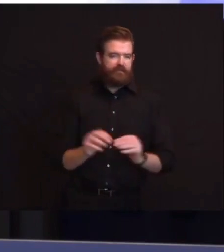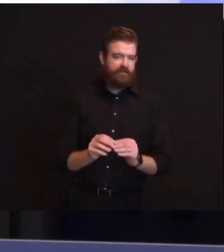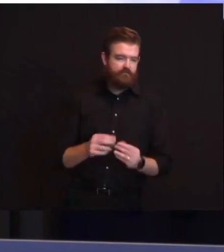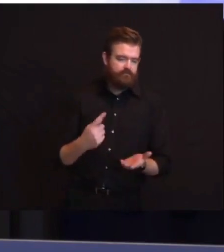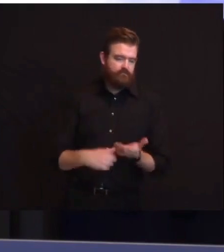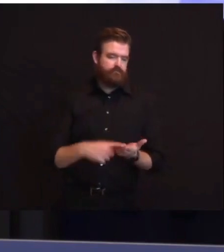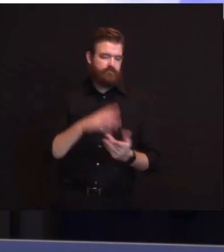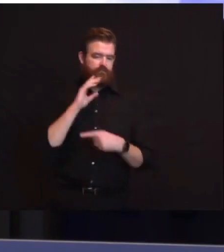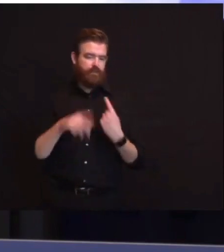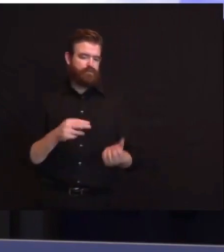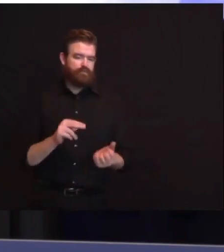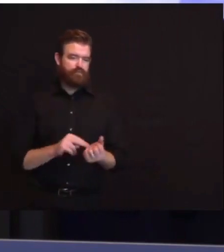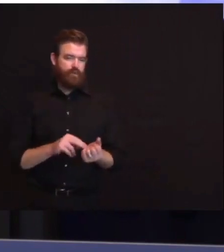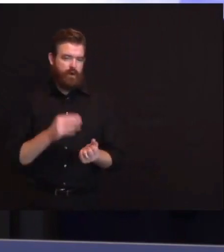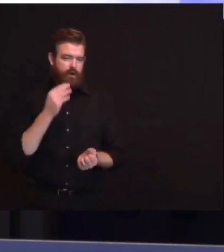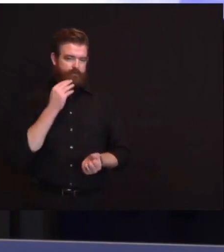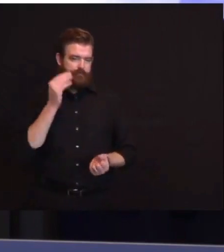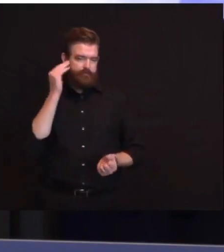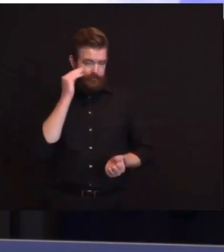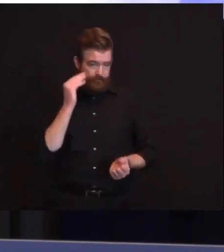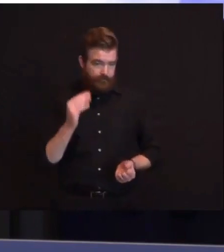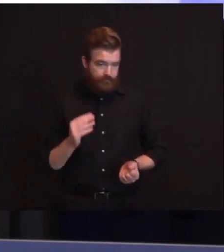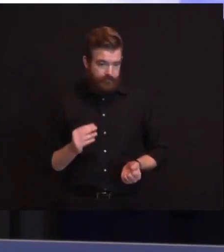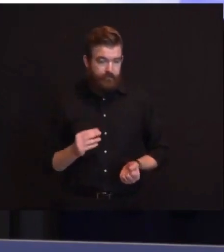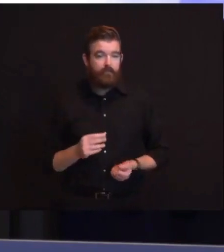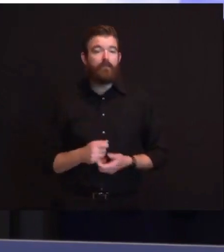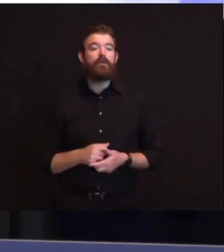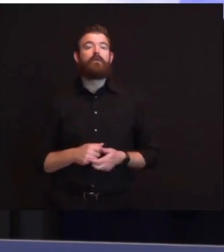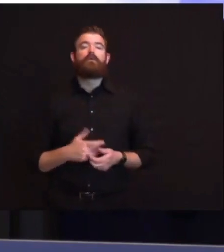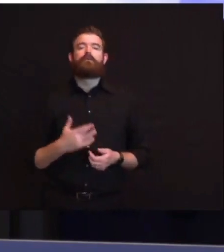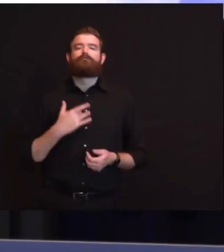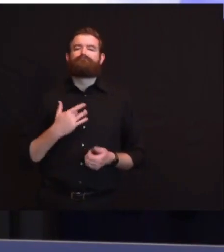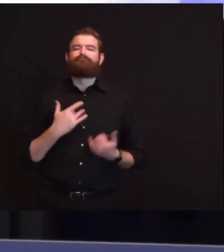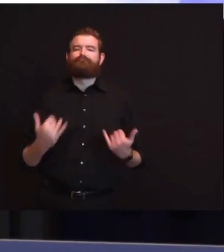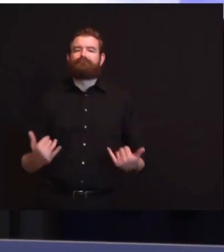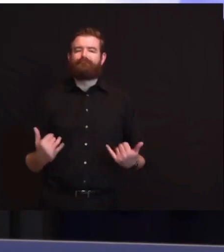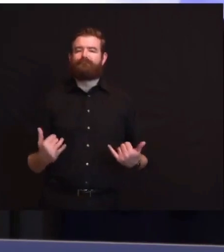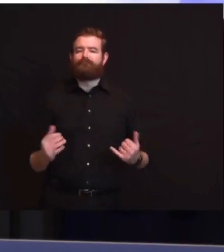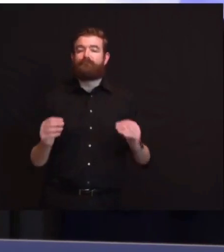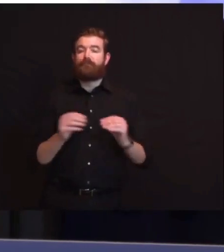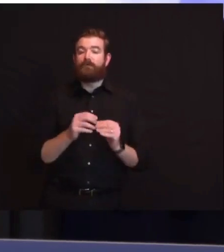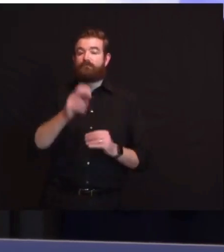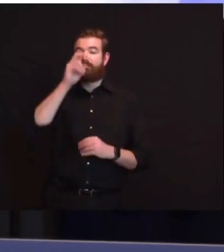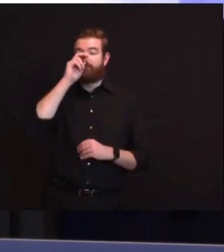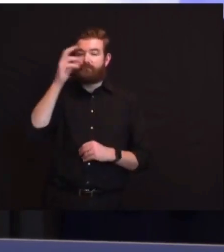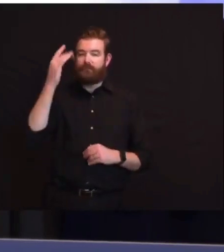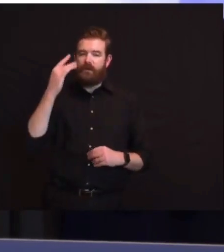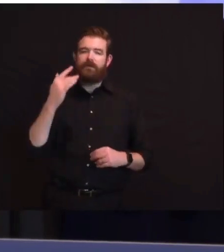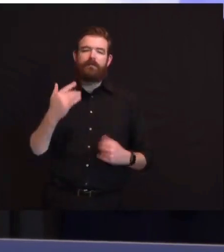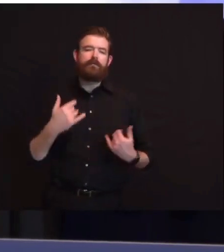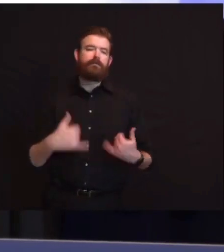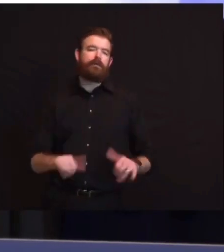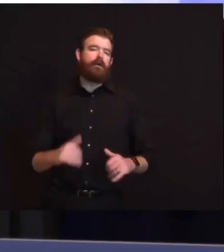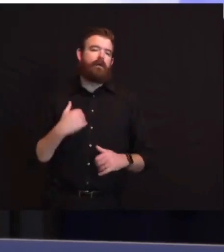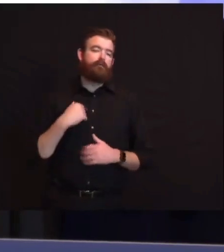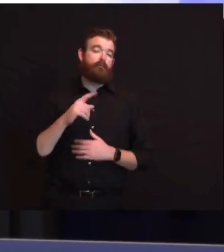We are going to be a little bit more restrictive because we still have 150 active outbreaks in our nursing